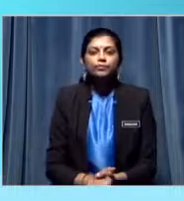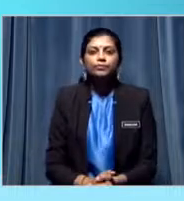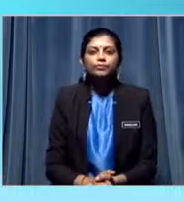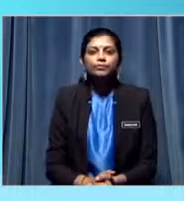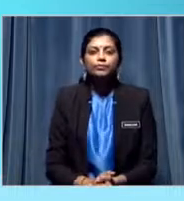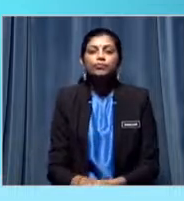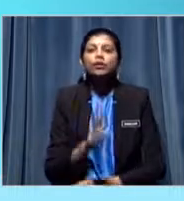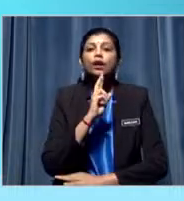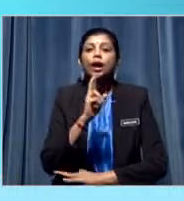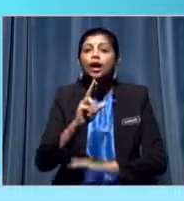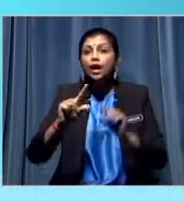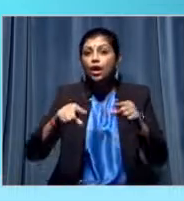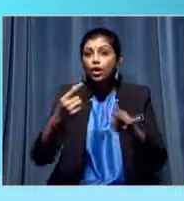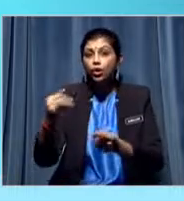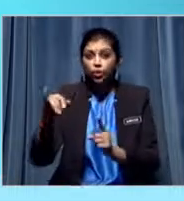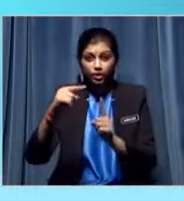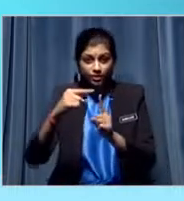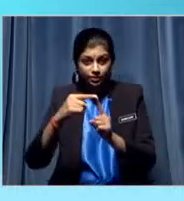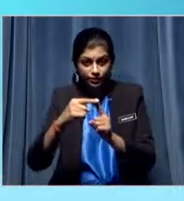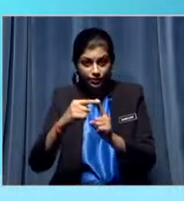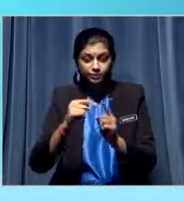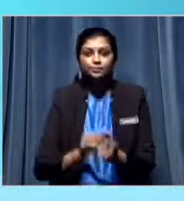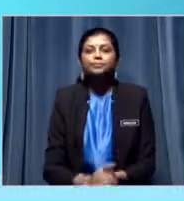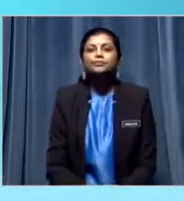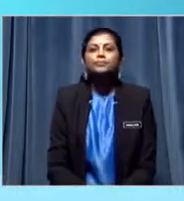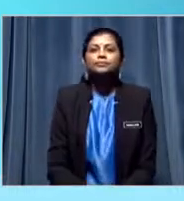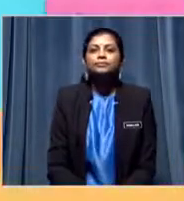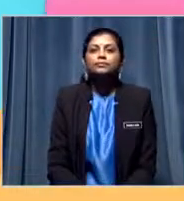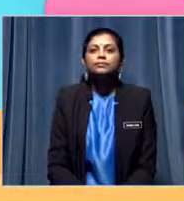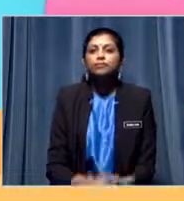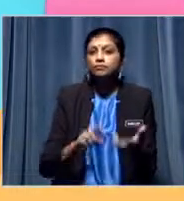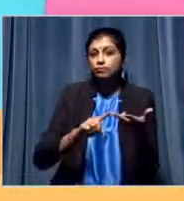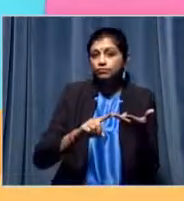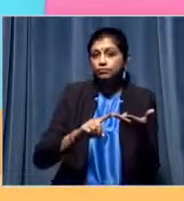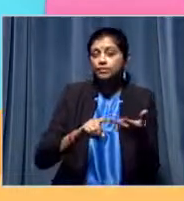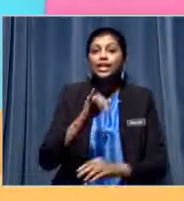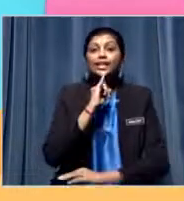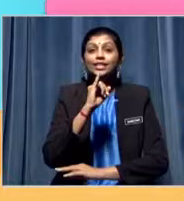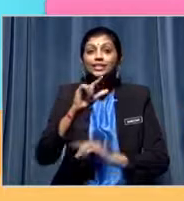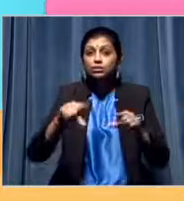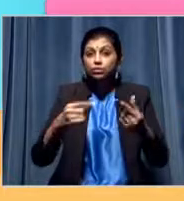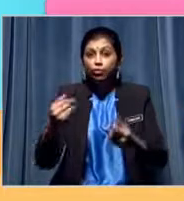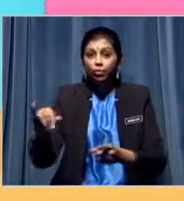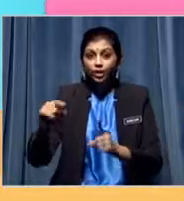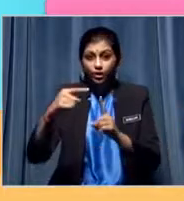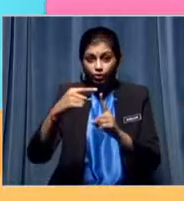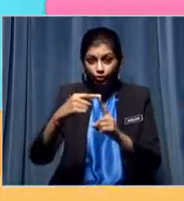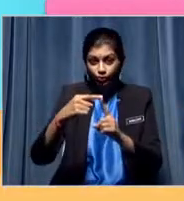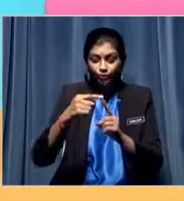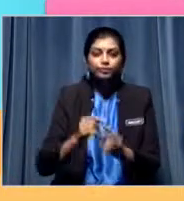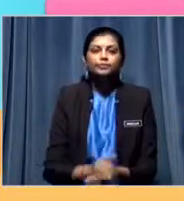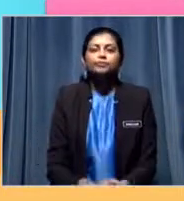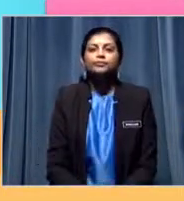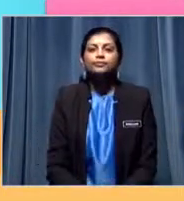to meet this Friday to discuss a project. Zain is going to study language